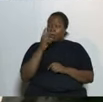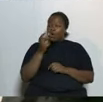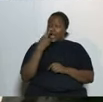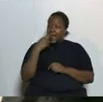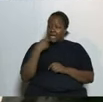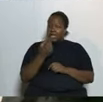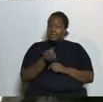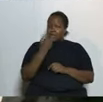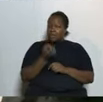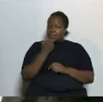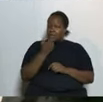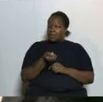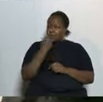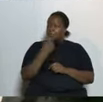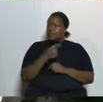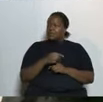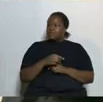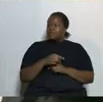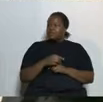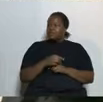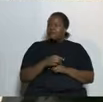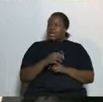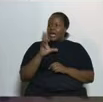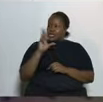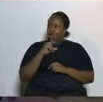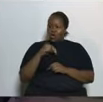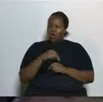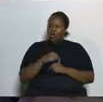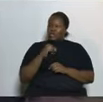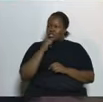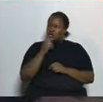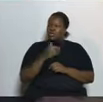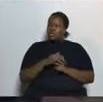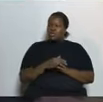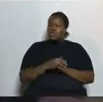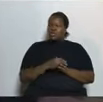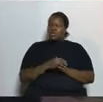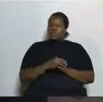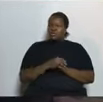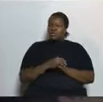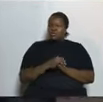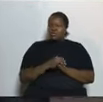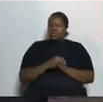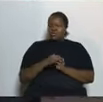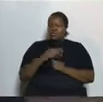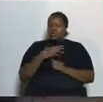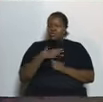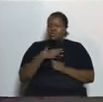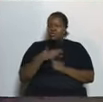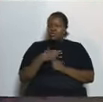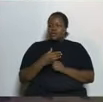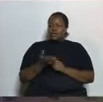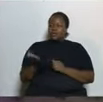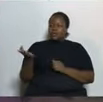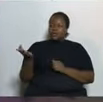gods. This is the father of the Christians." The Roman provincial